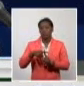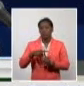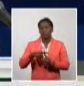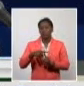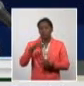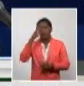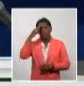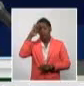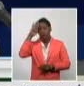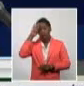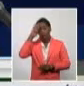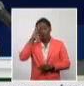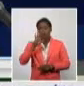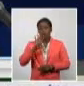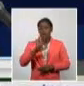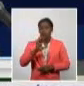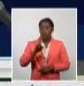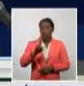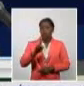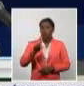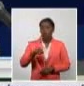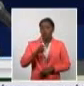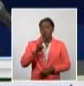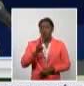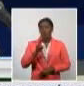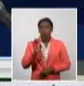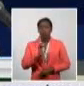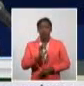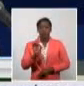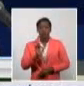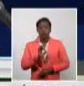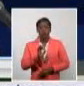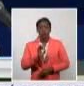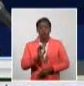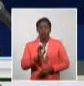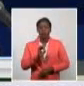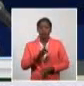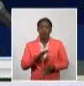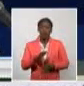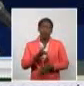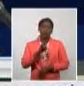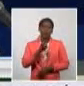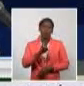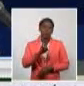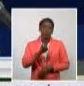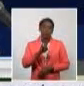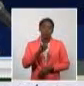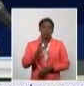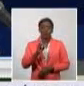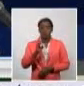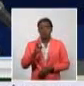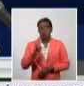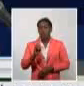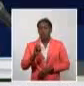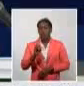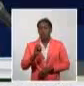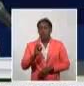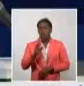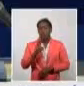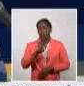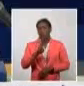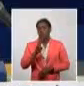Of the 10 cases, 7 are female, for a cumulative total